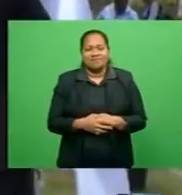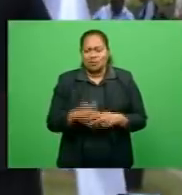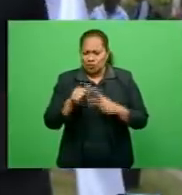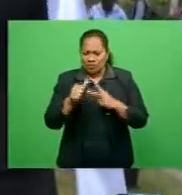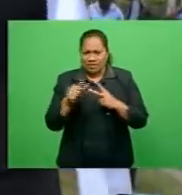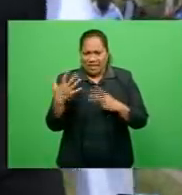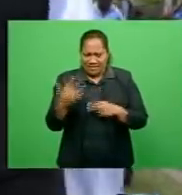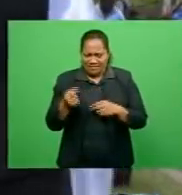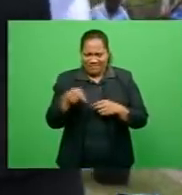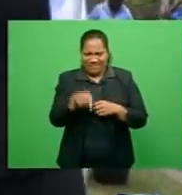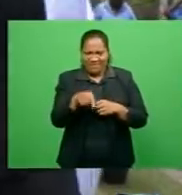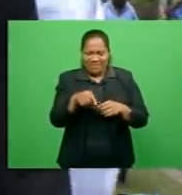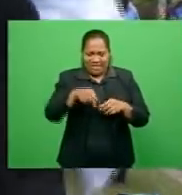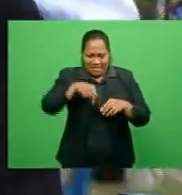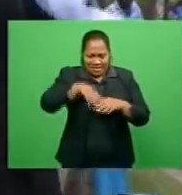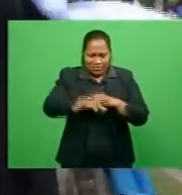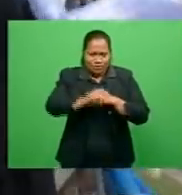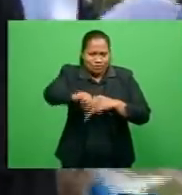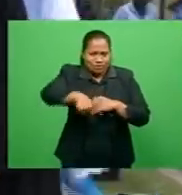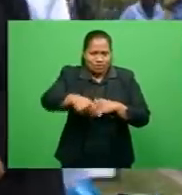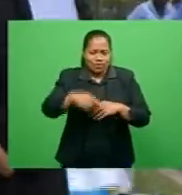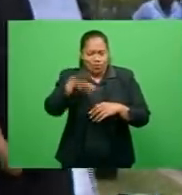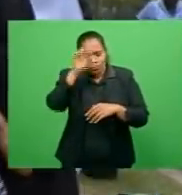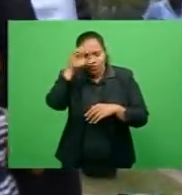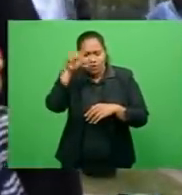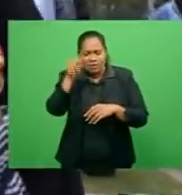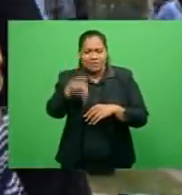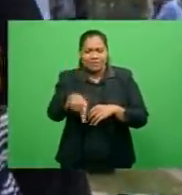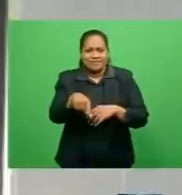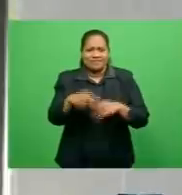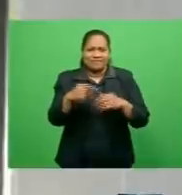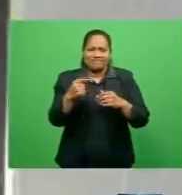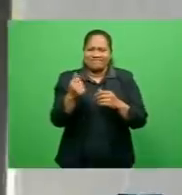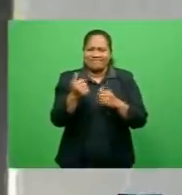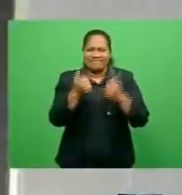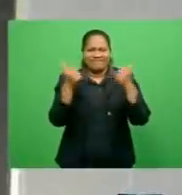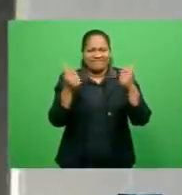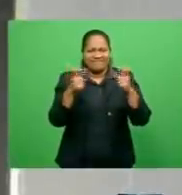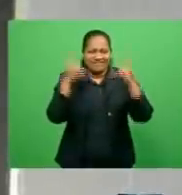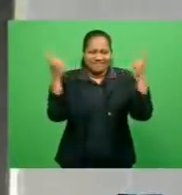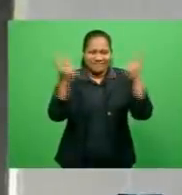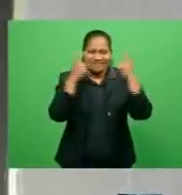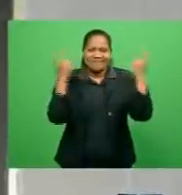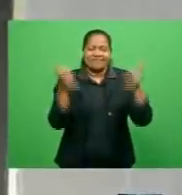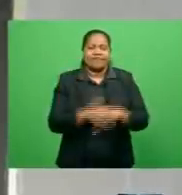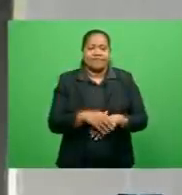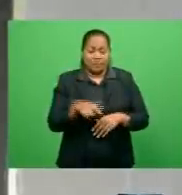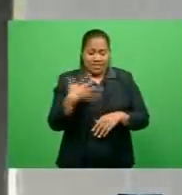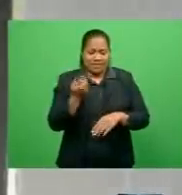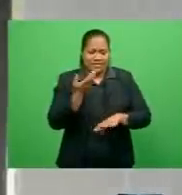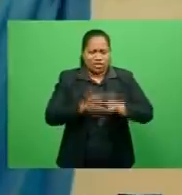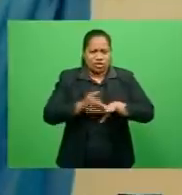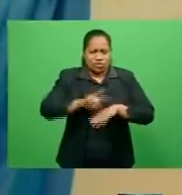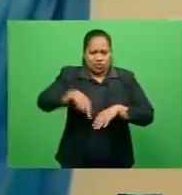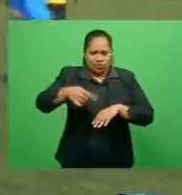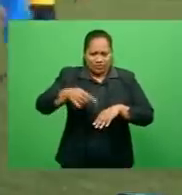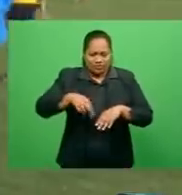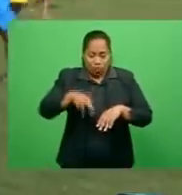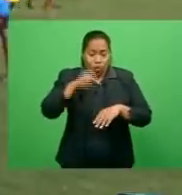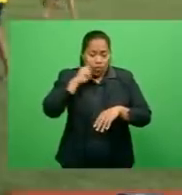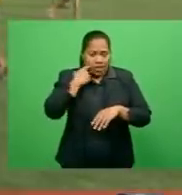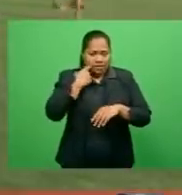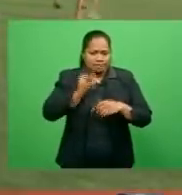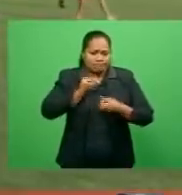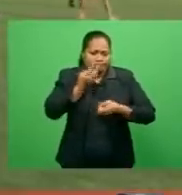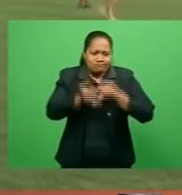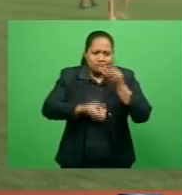auspicious occasion. This new monument will become one of the many throughout the new Suva Heritage Walk, which will tell this story.